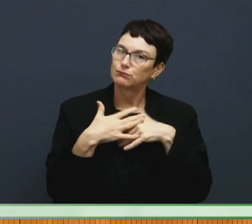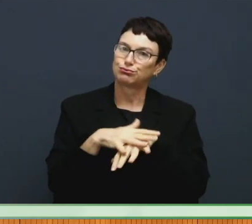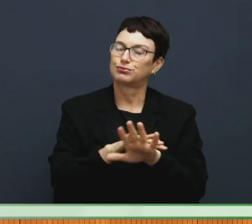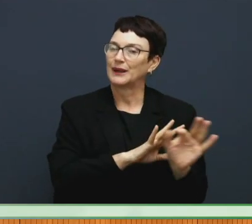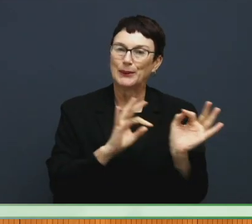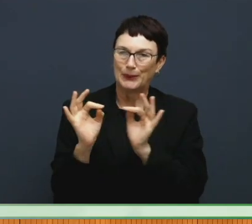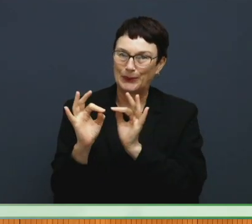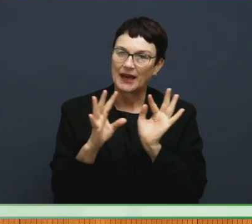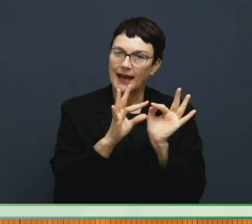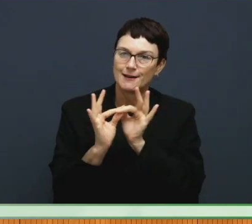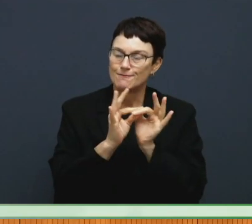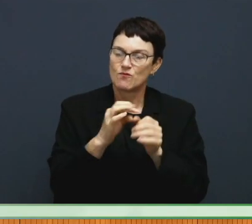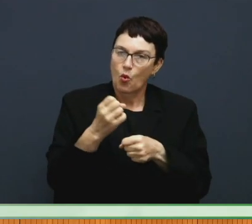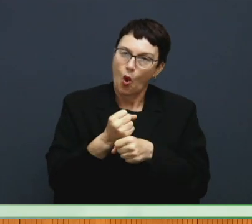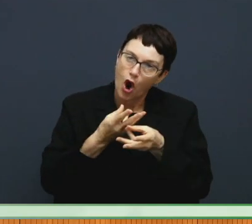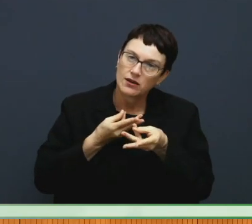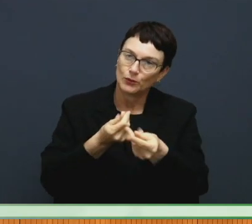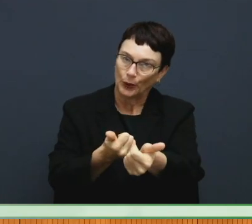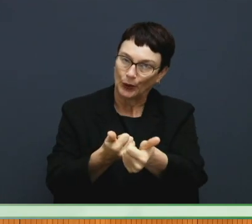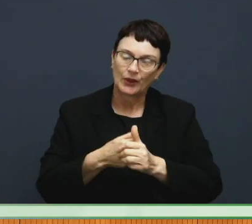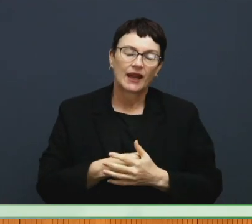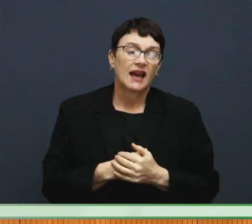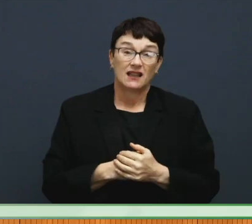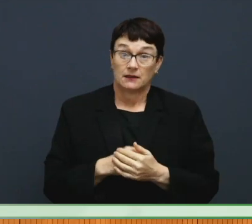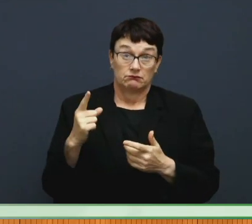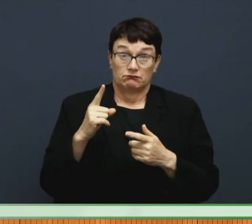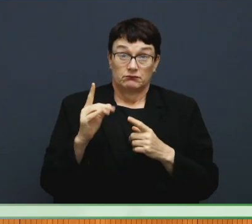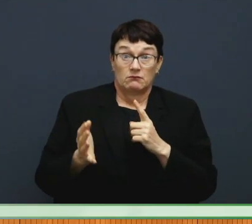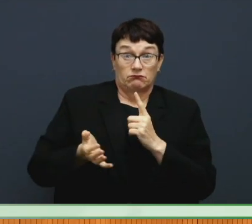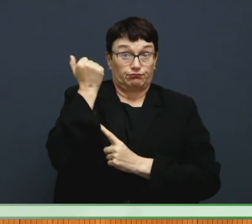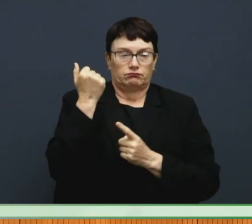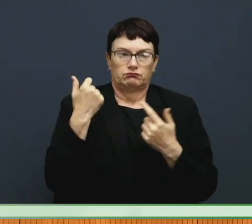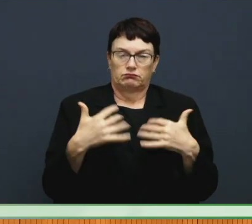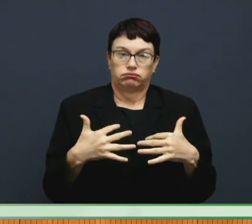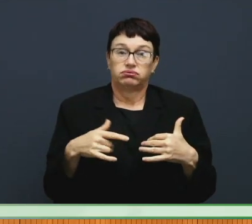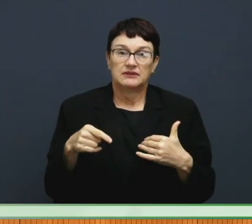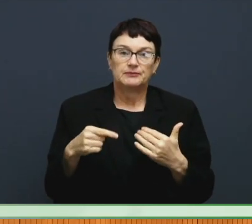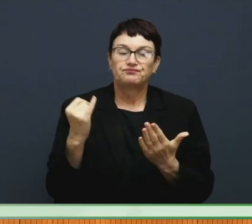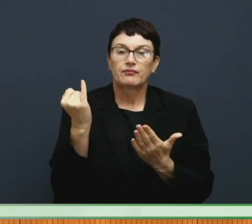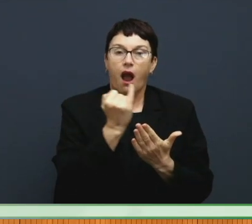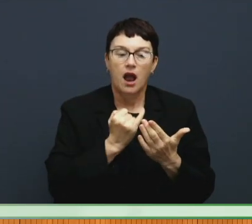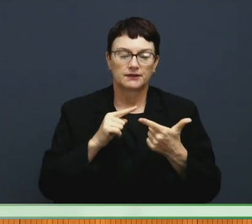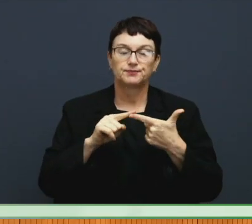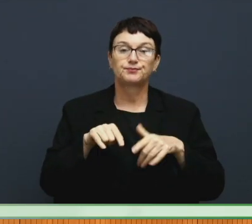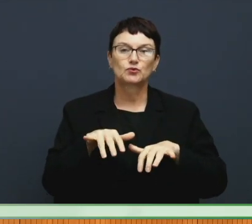remarkable results. The employment rate of the art and computer majors has